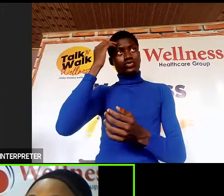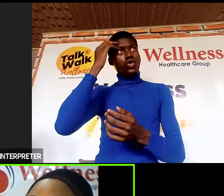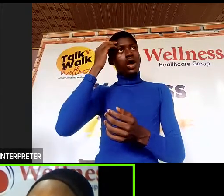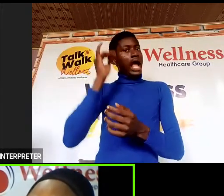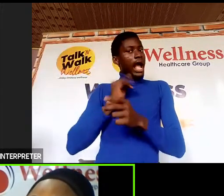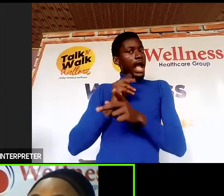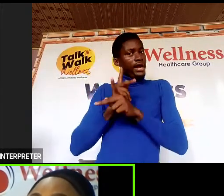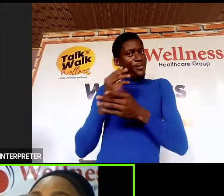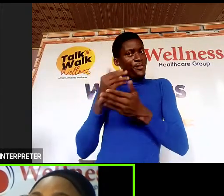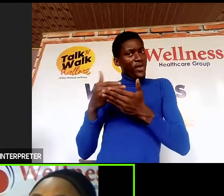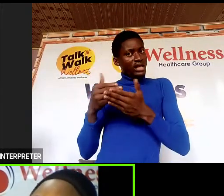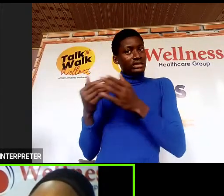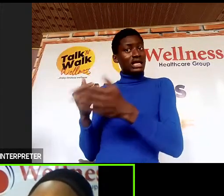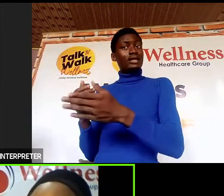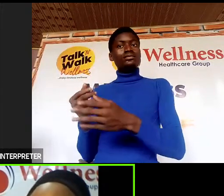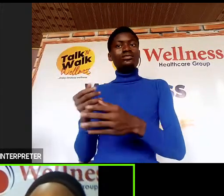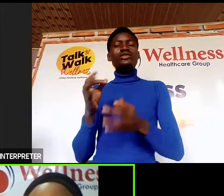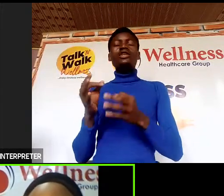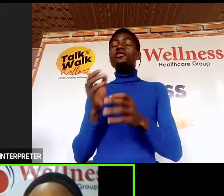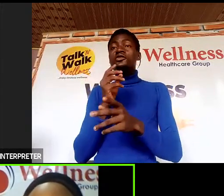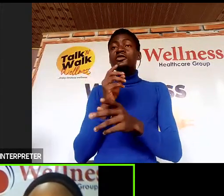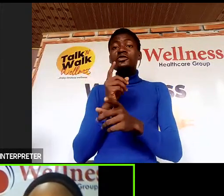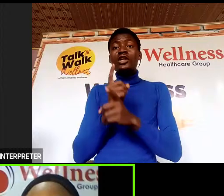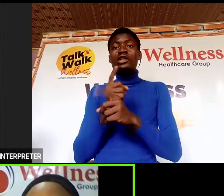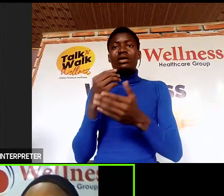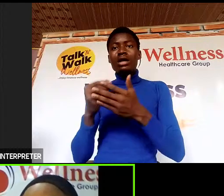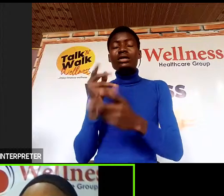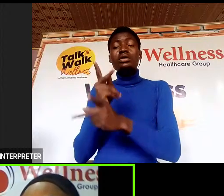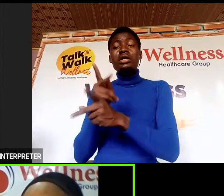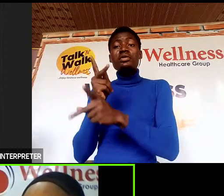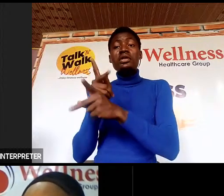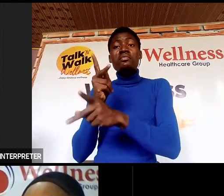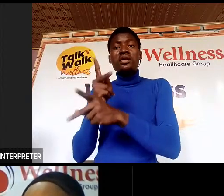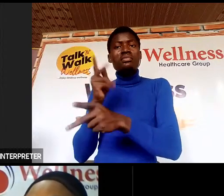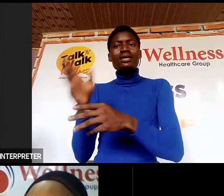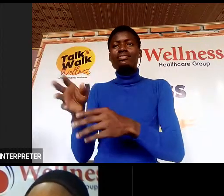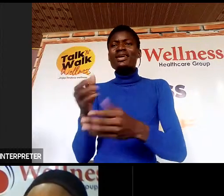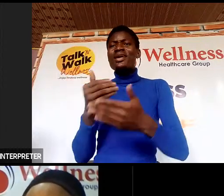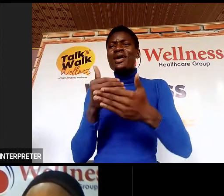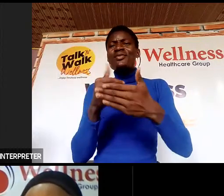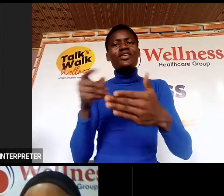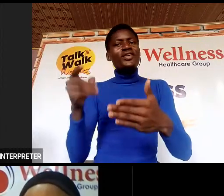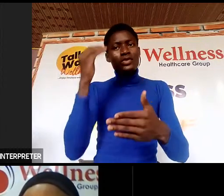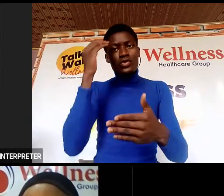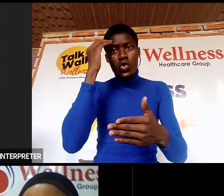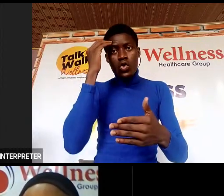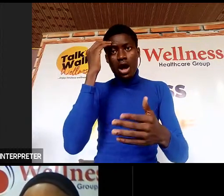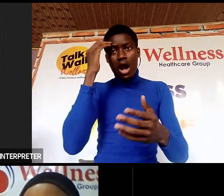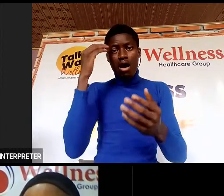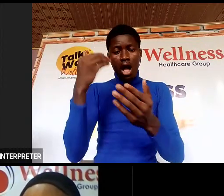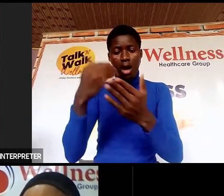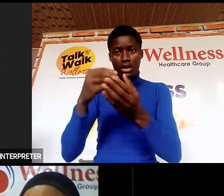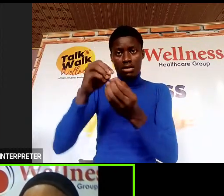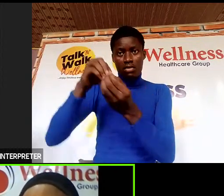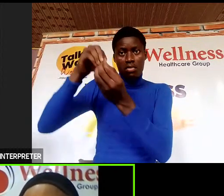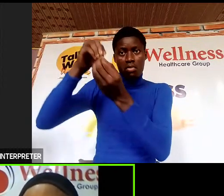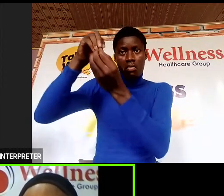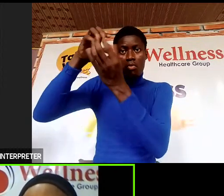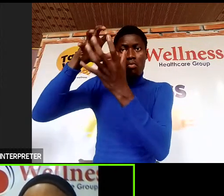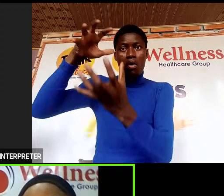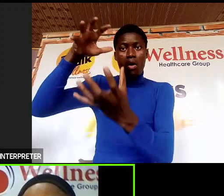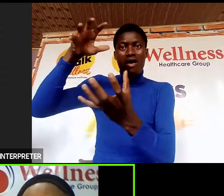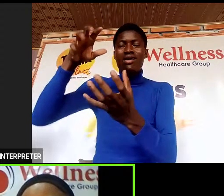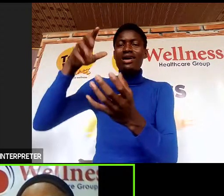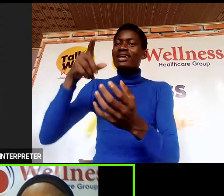month. And I will be forever grateful to my dad for that inspiration. And when I asked him